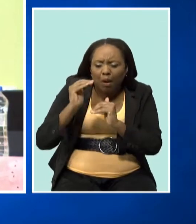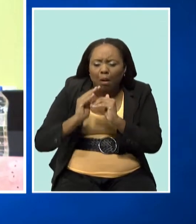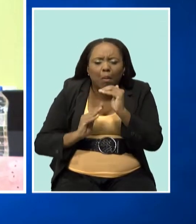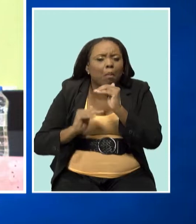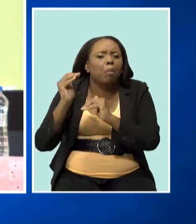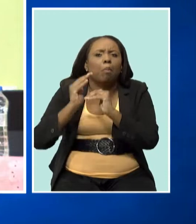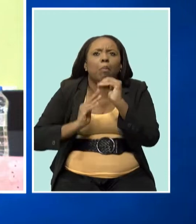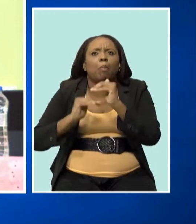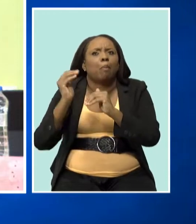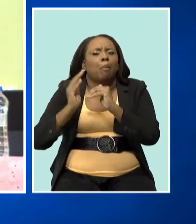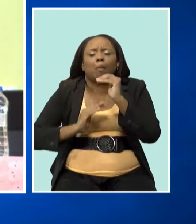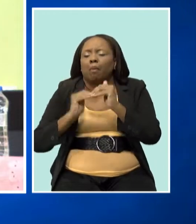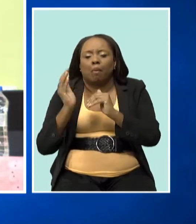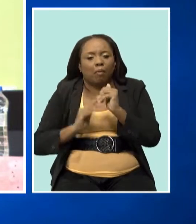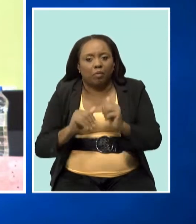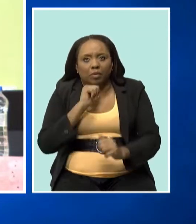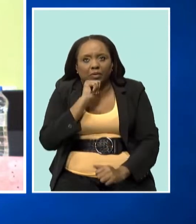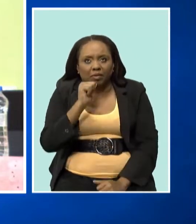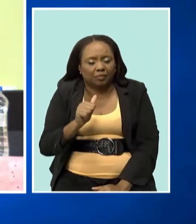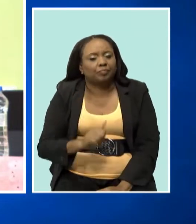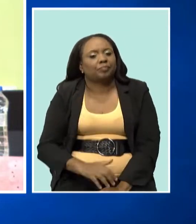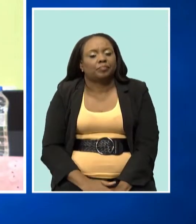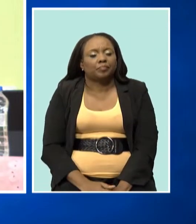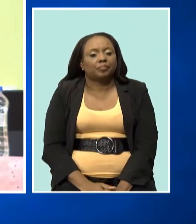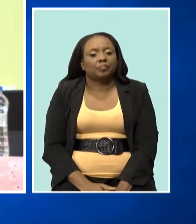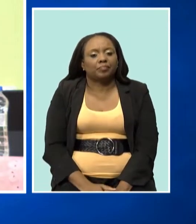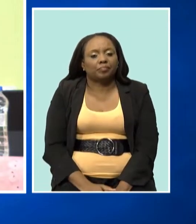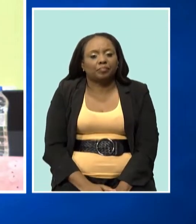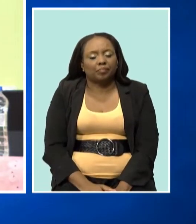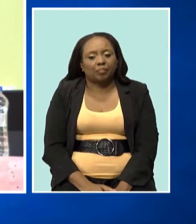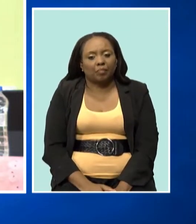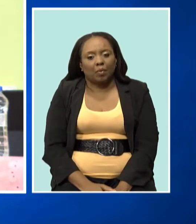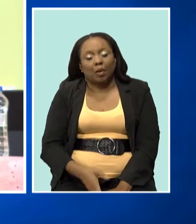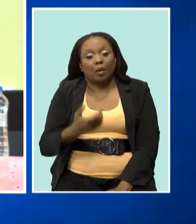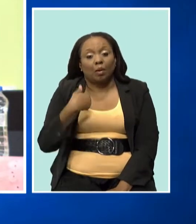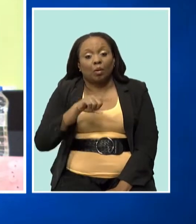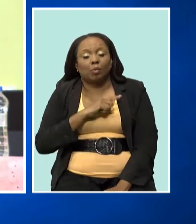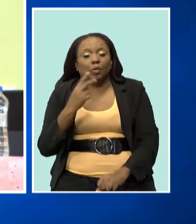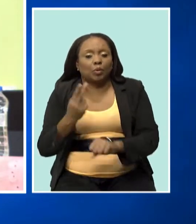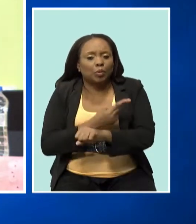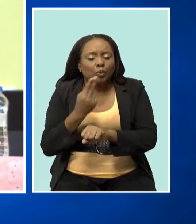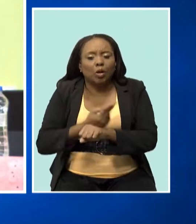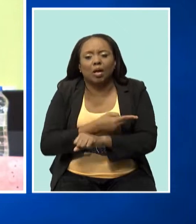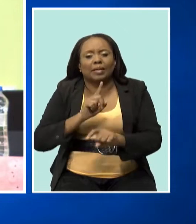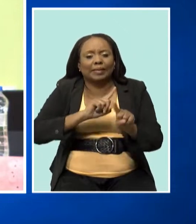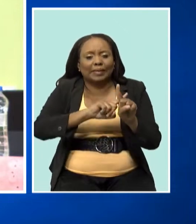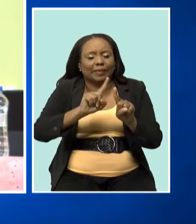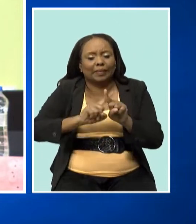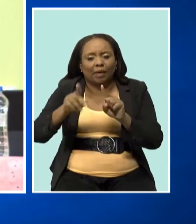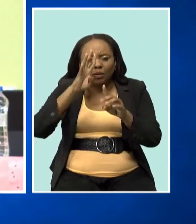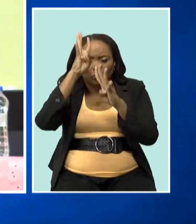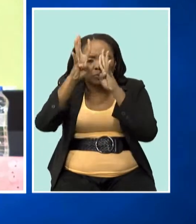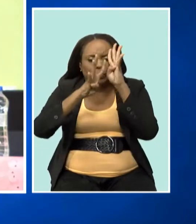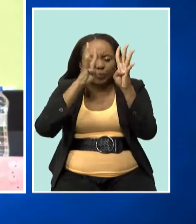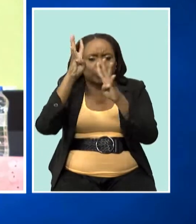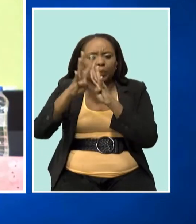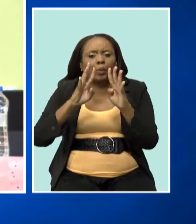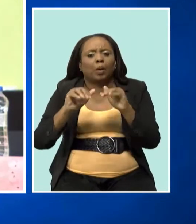need Barbados to join us. We need adults to come on board and to really help us as we try to save our young people from